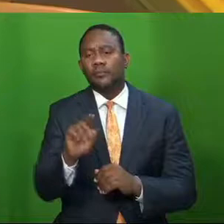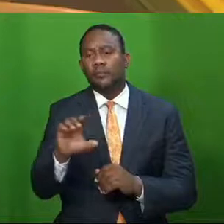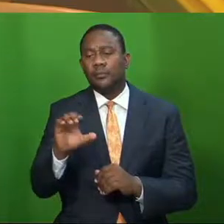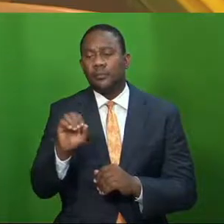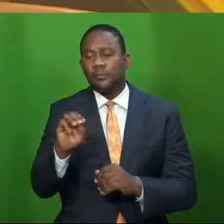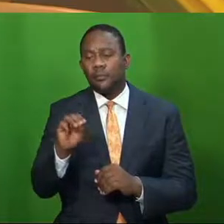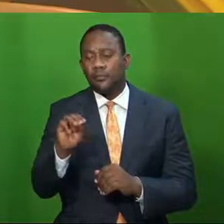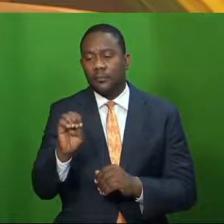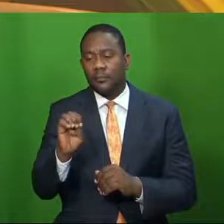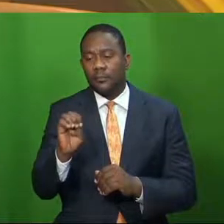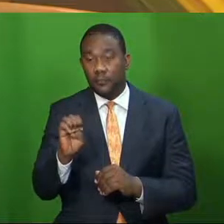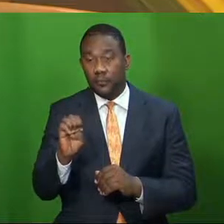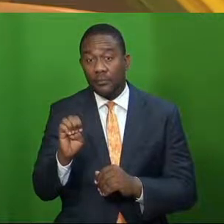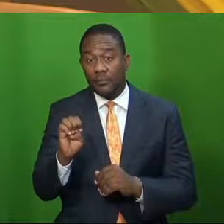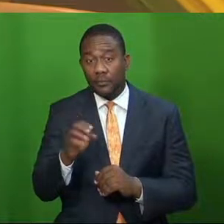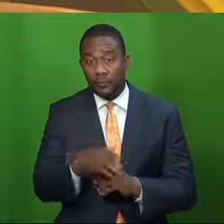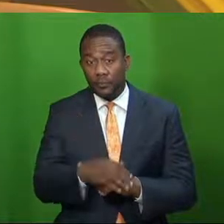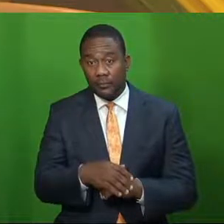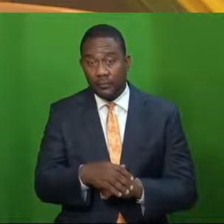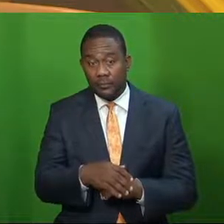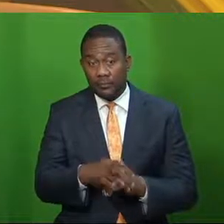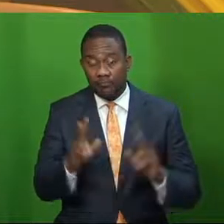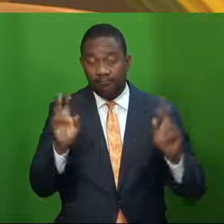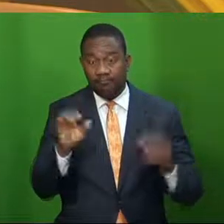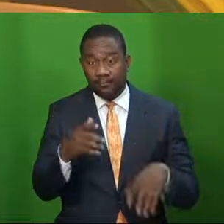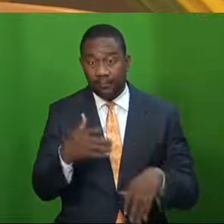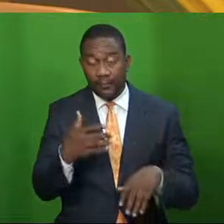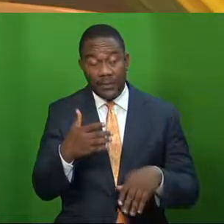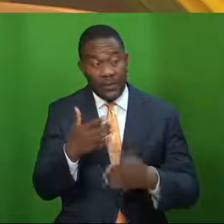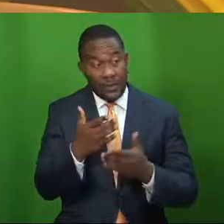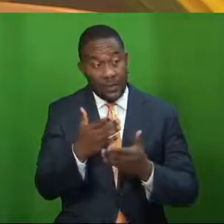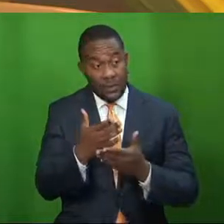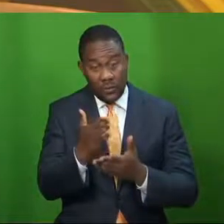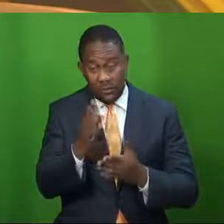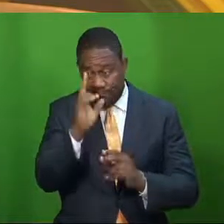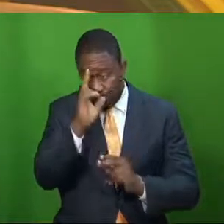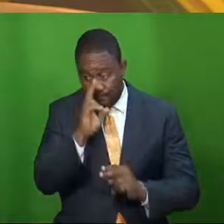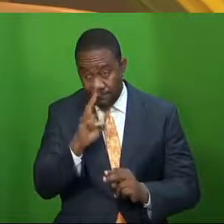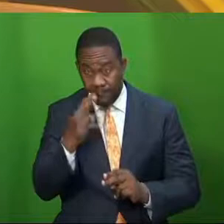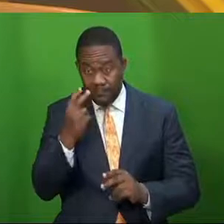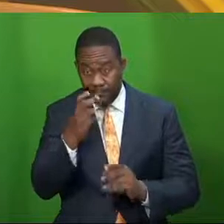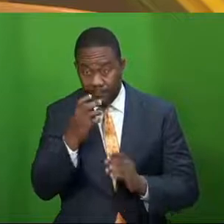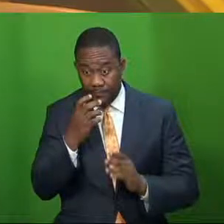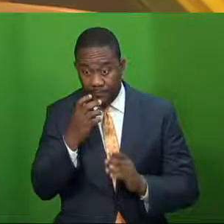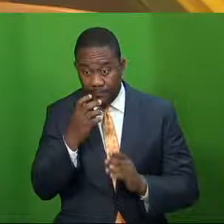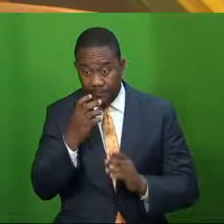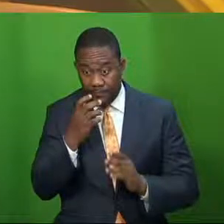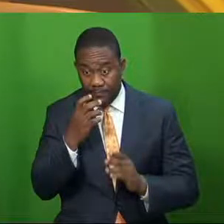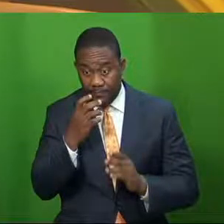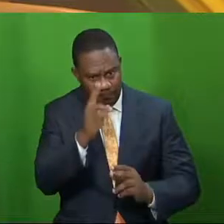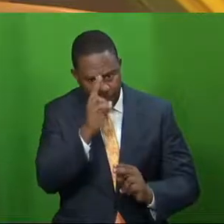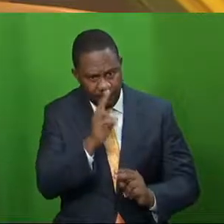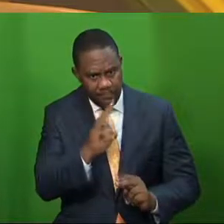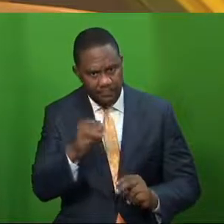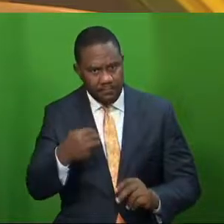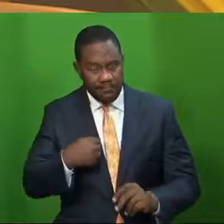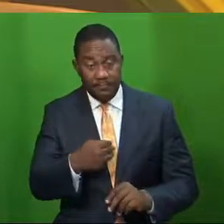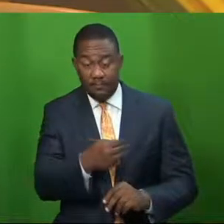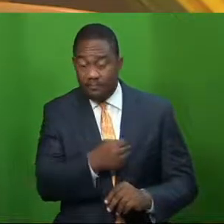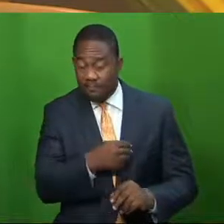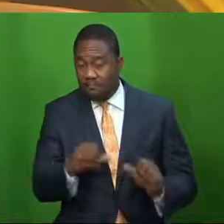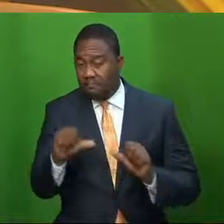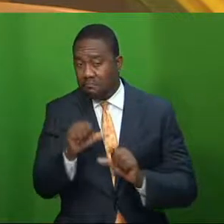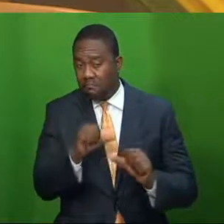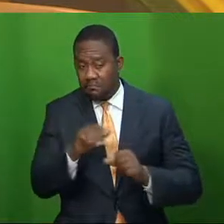it reads, the Right Honourable Speaker informed honourable members of the COVID-19 situation in Parliament following the